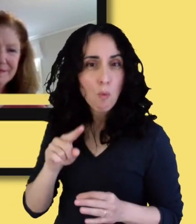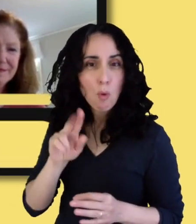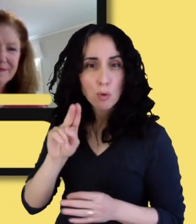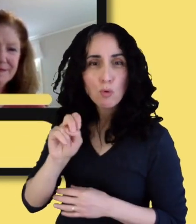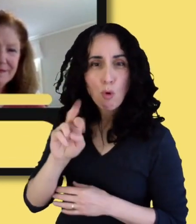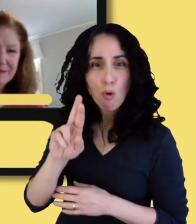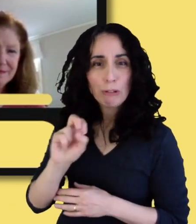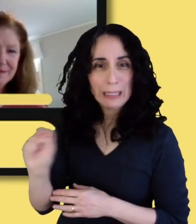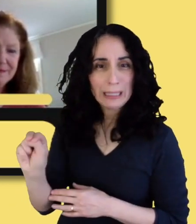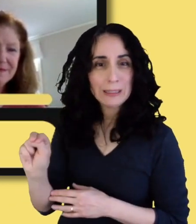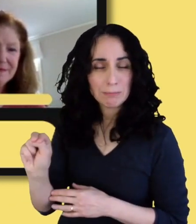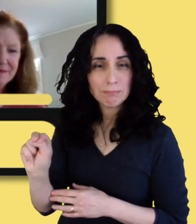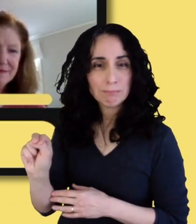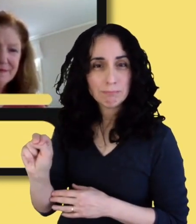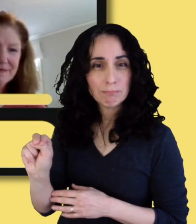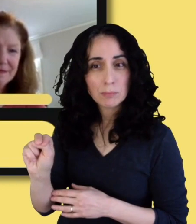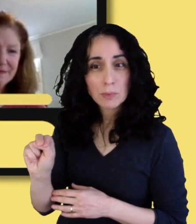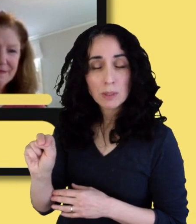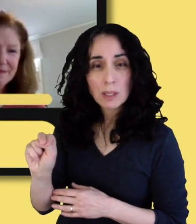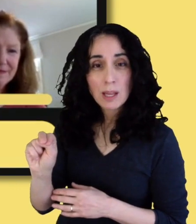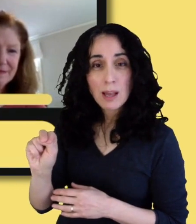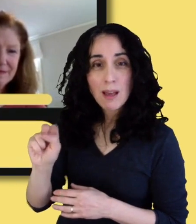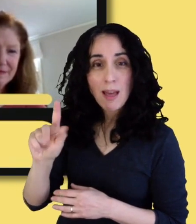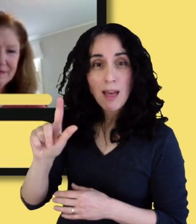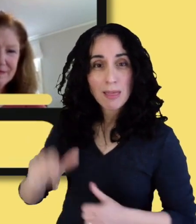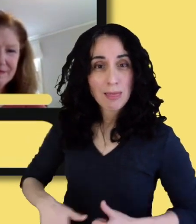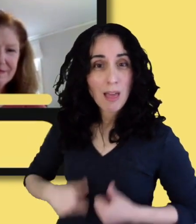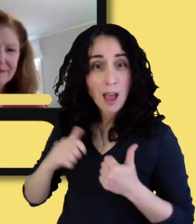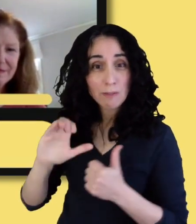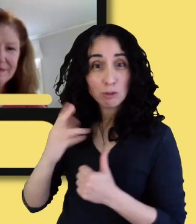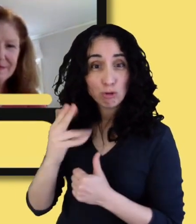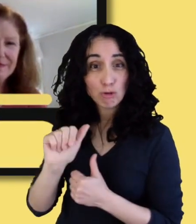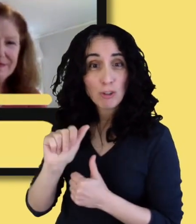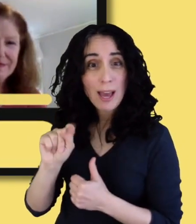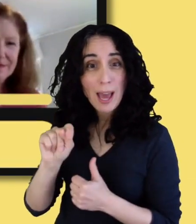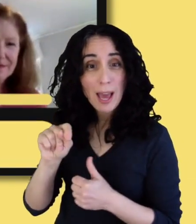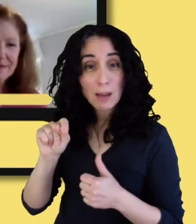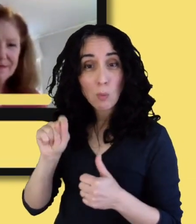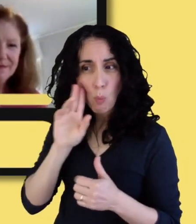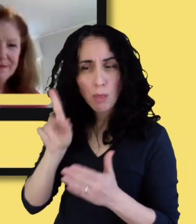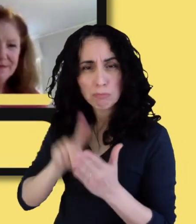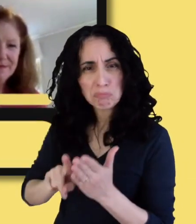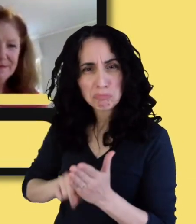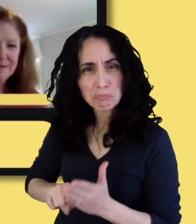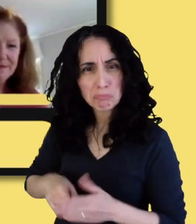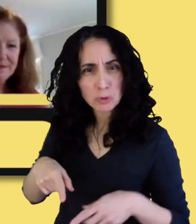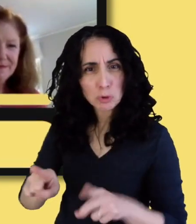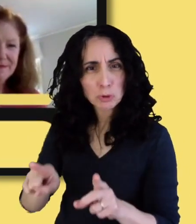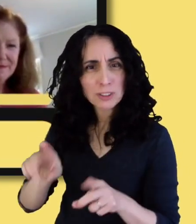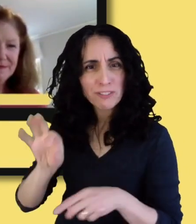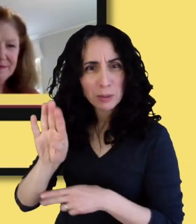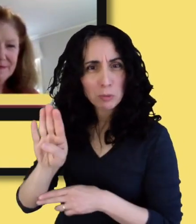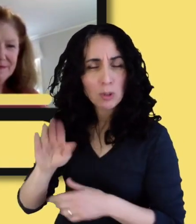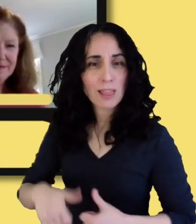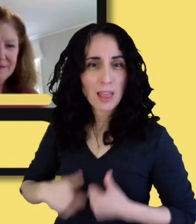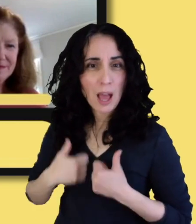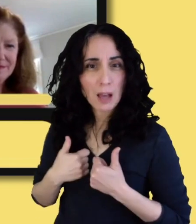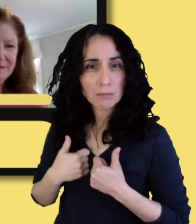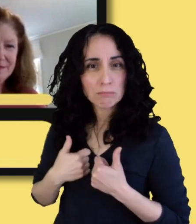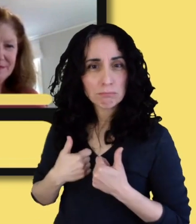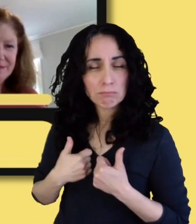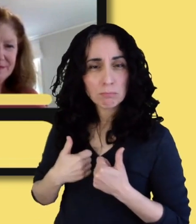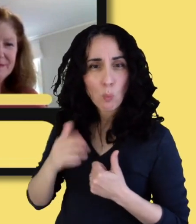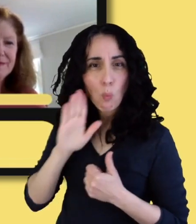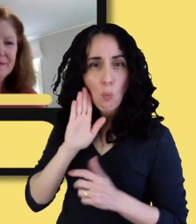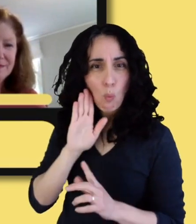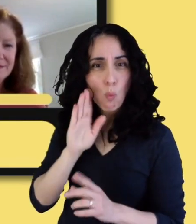she will answer them. We'll check the live chat throughout this Facebook Live to